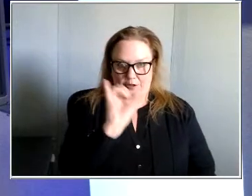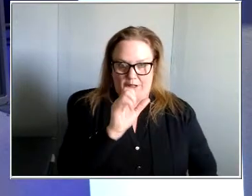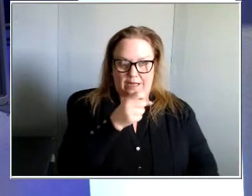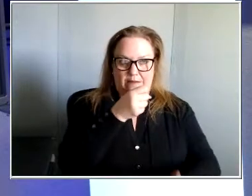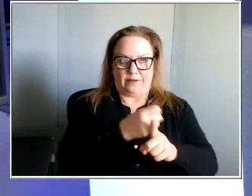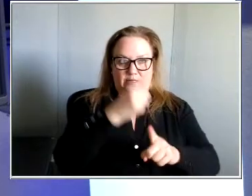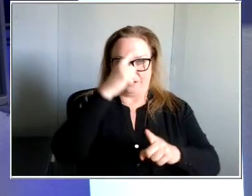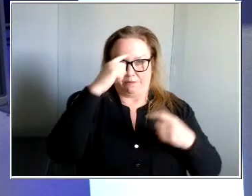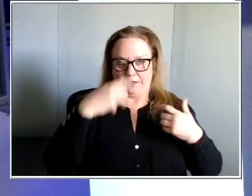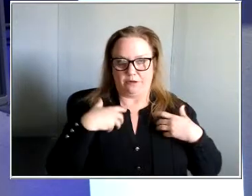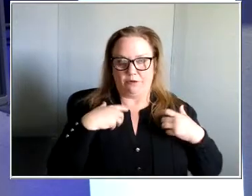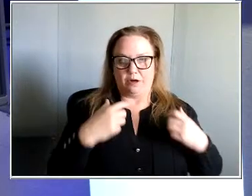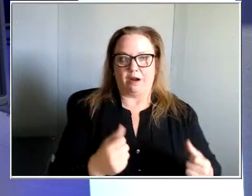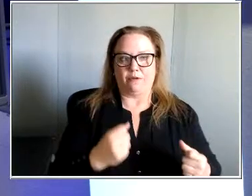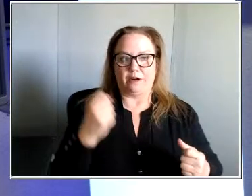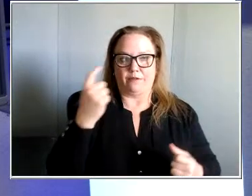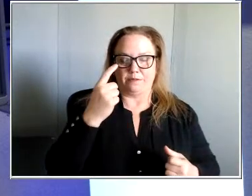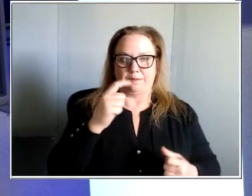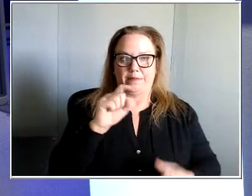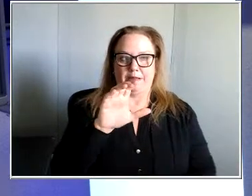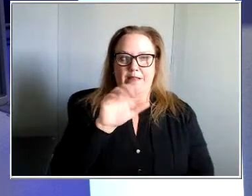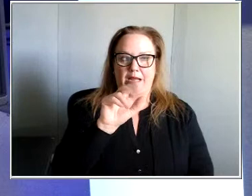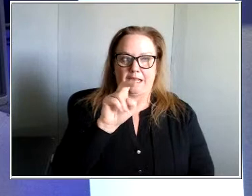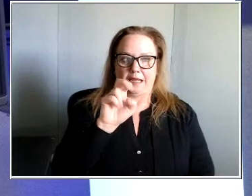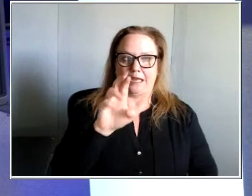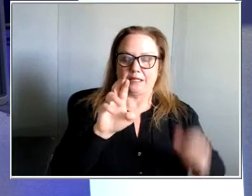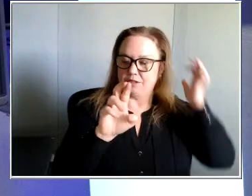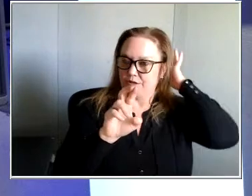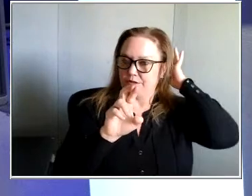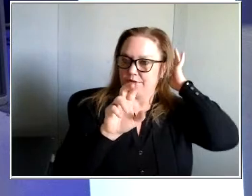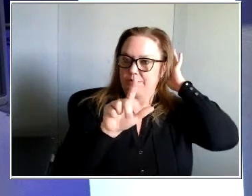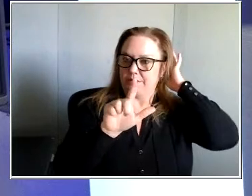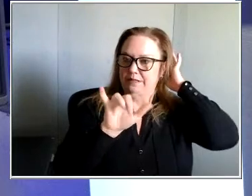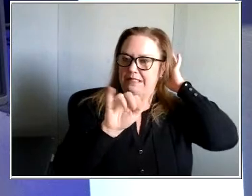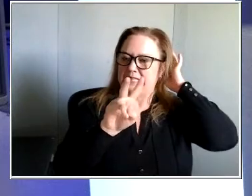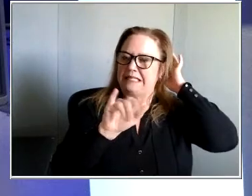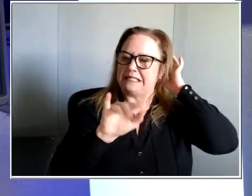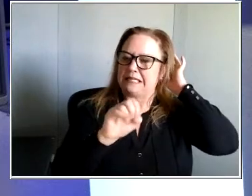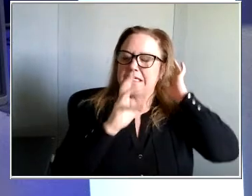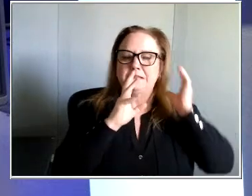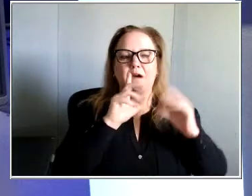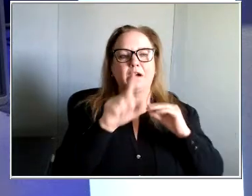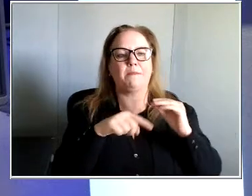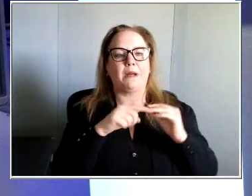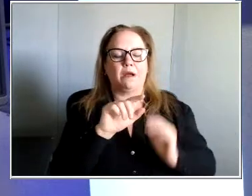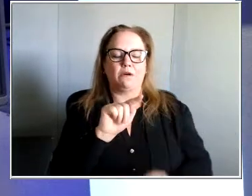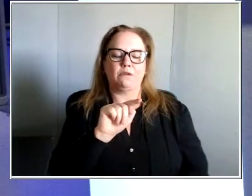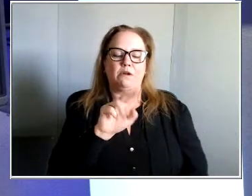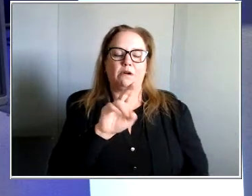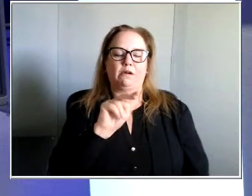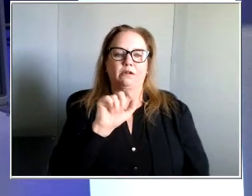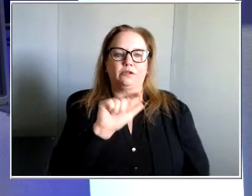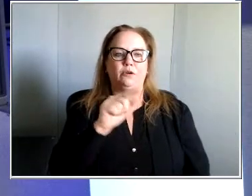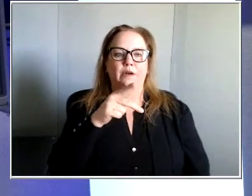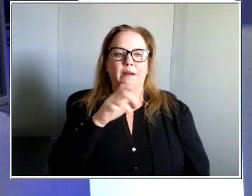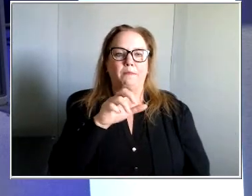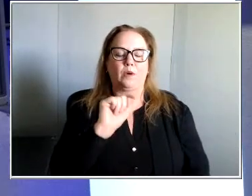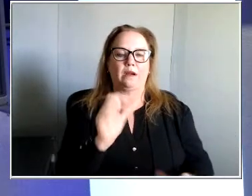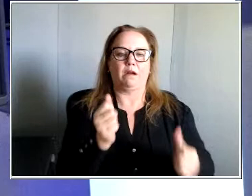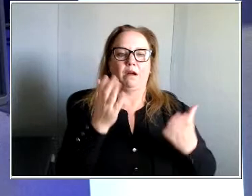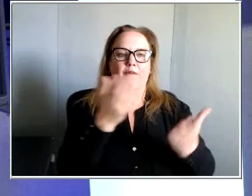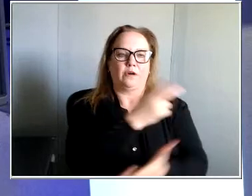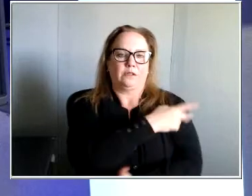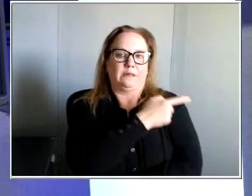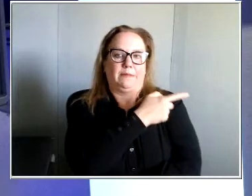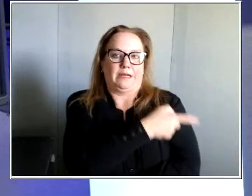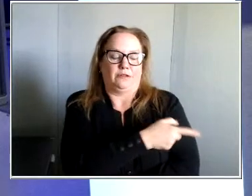recovery from something like cancer therapy. So Lizzie, talk to us a little bit about what Turning Point offers patients, maybe not even